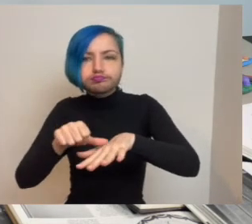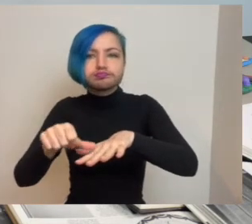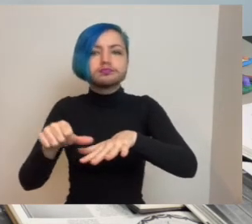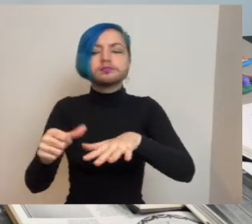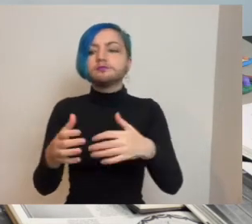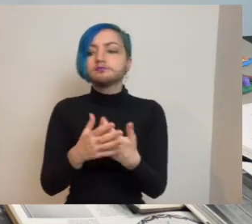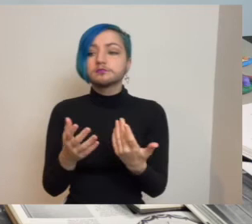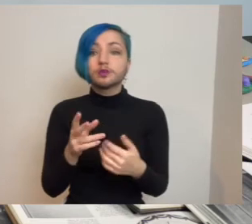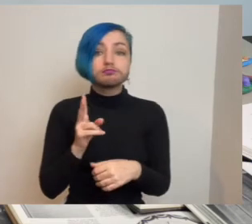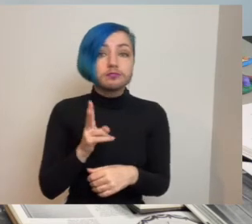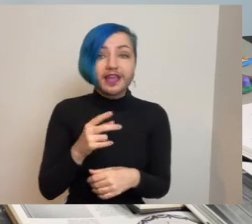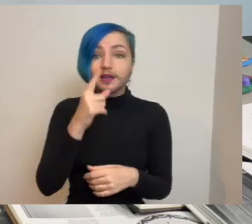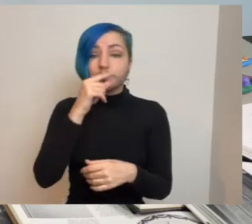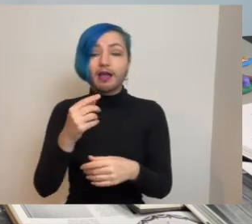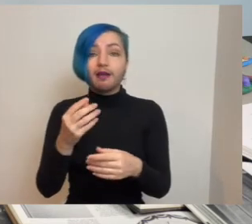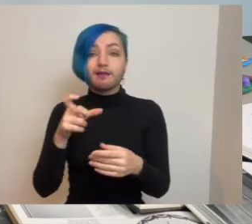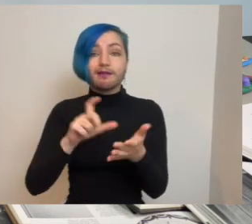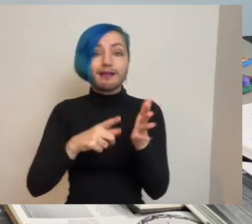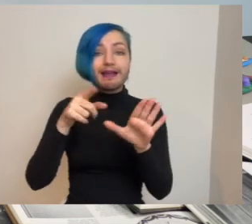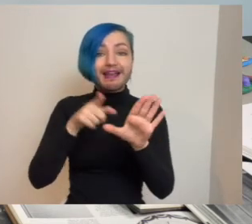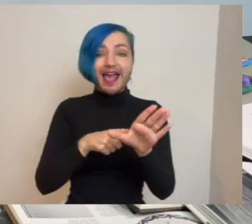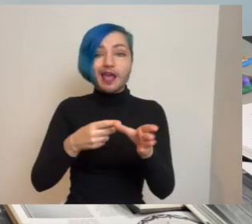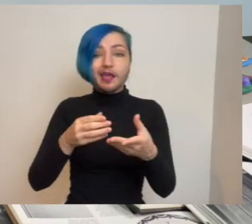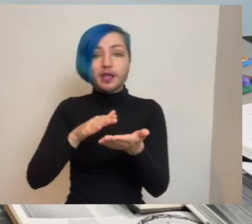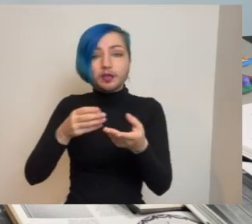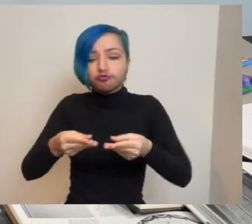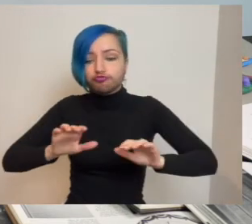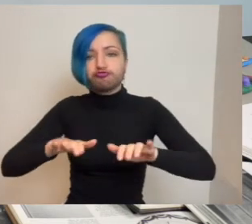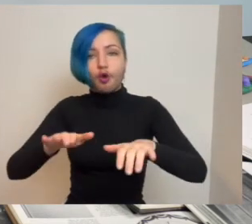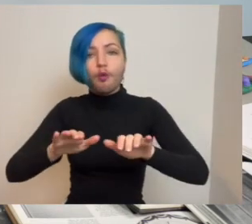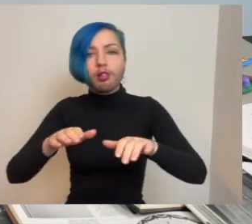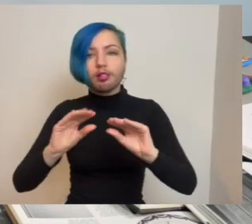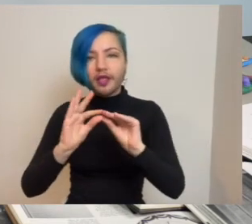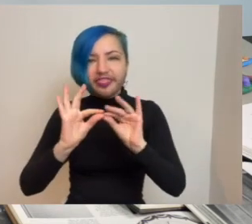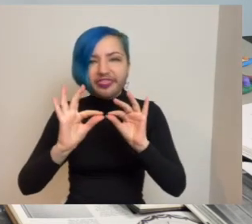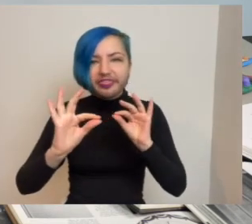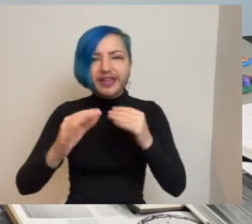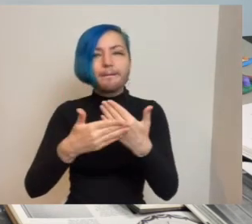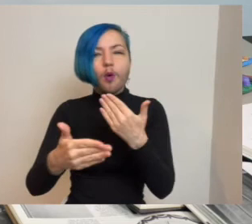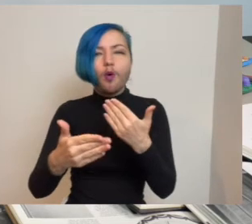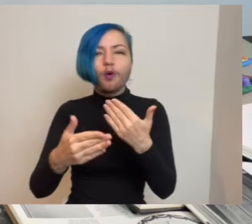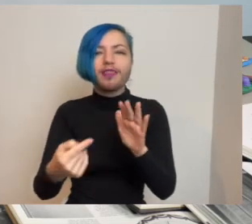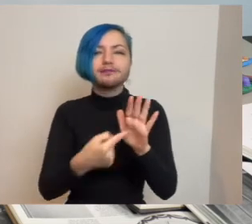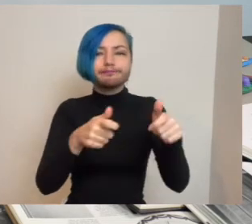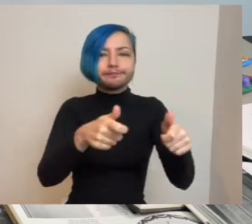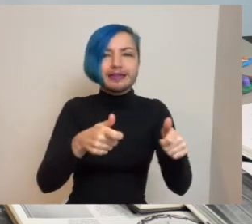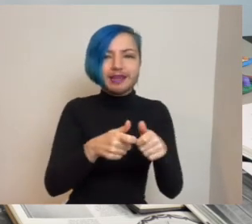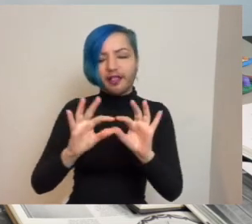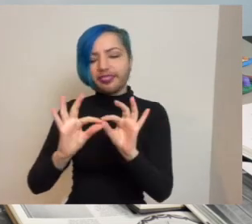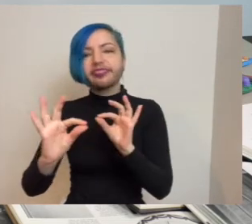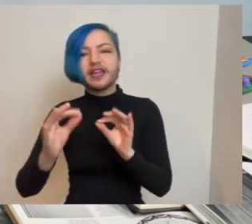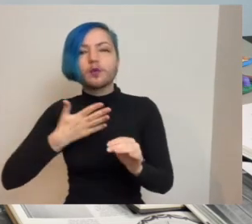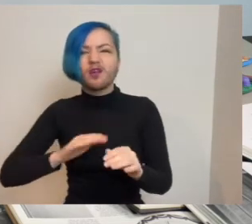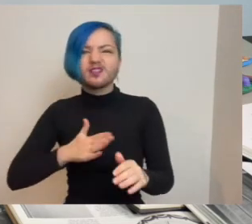out clay, make it finer than the original, the main tile, because you don't want to